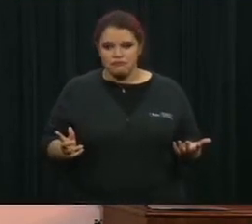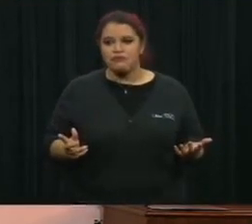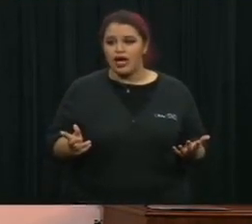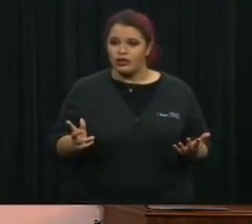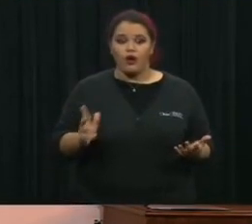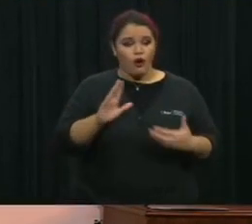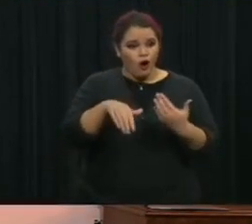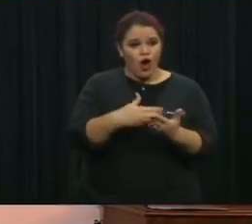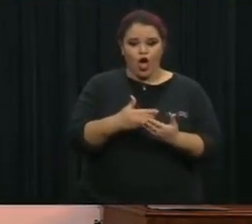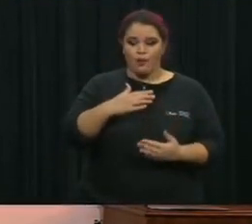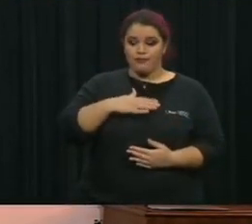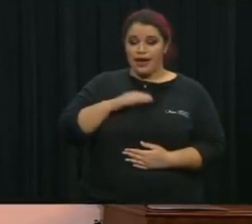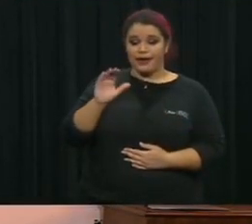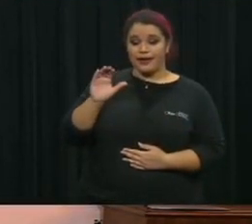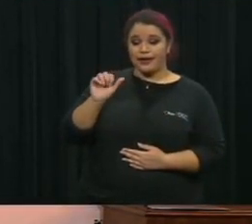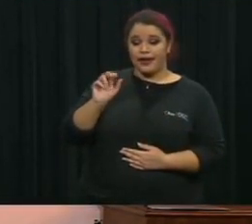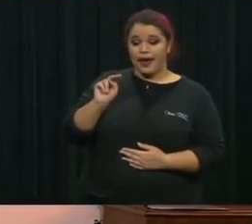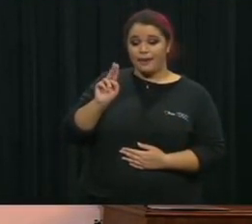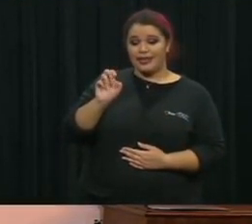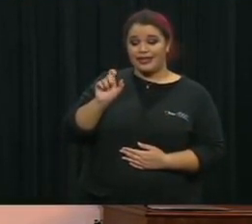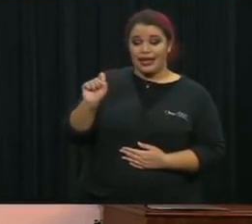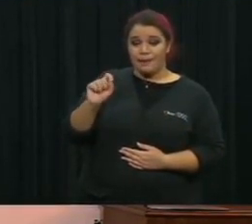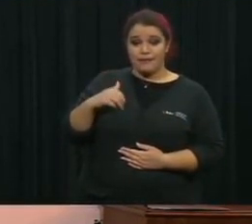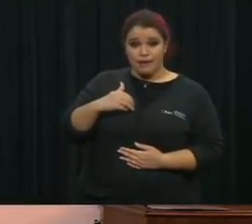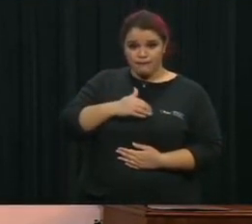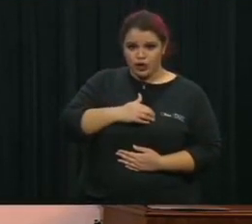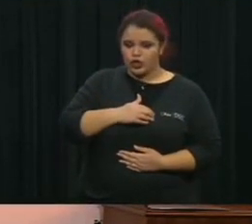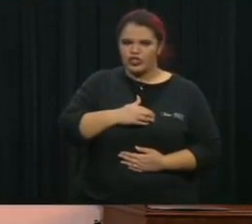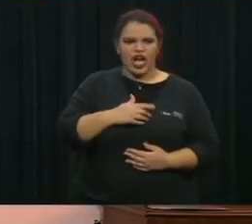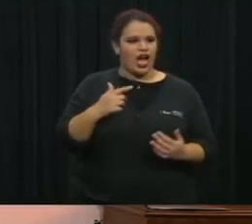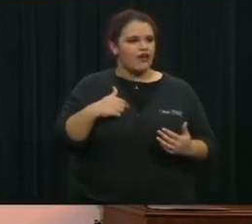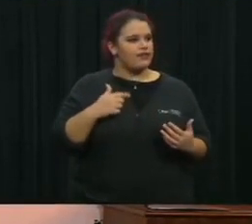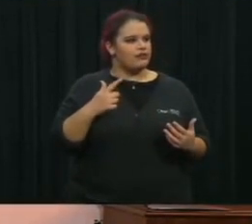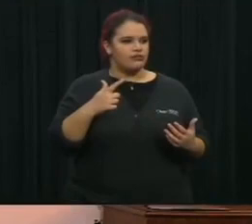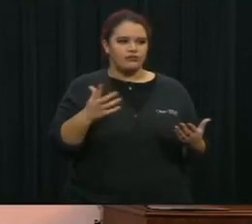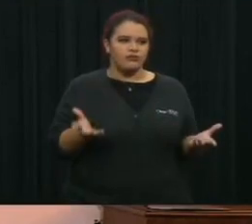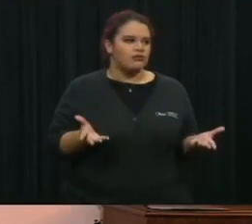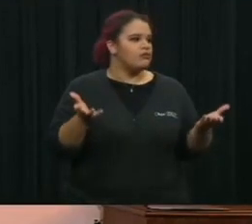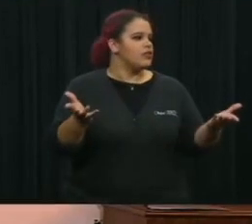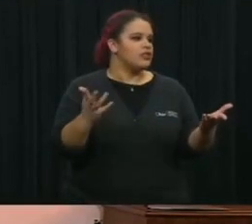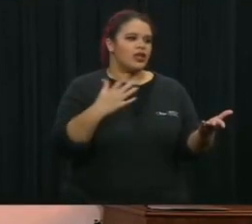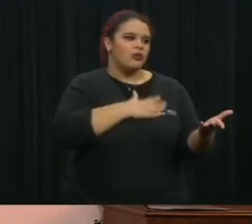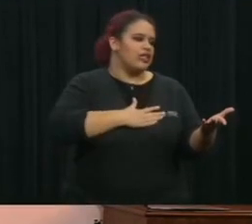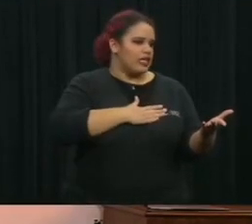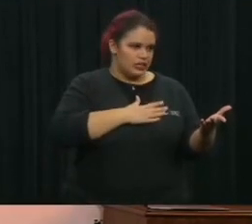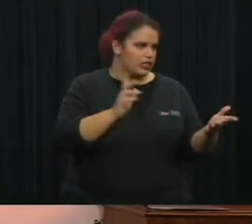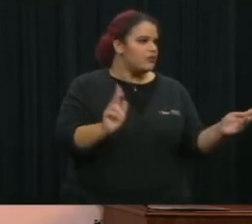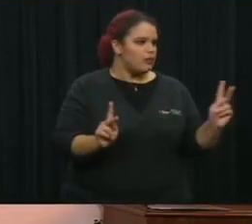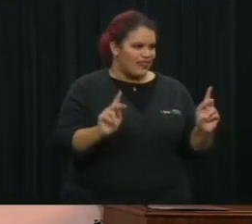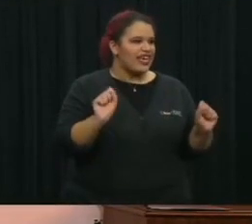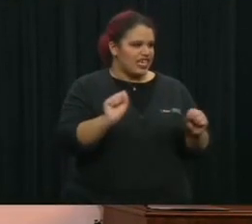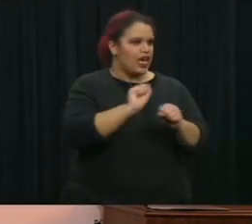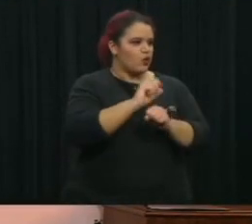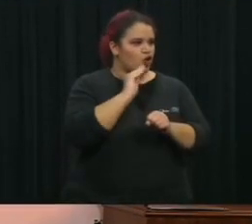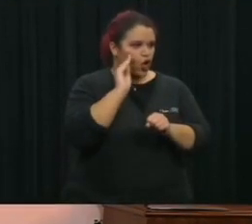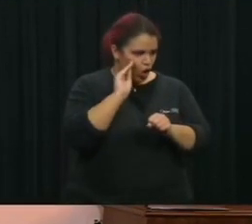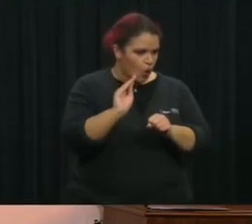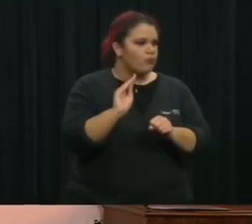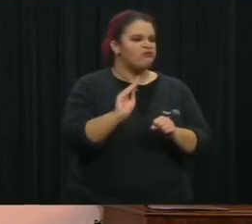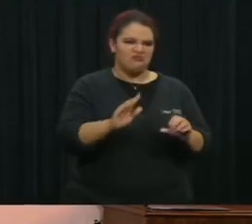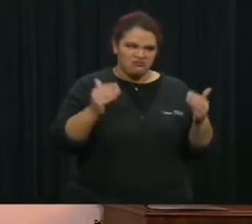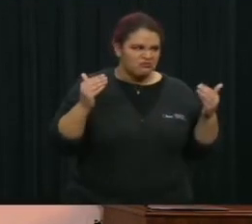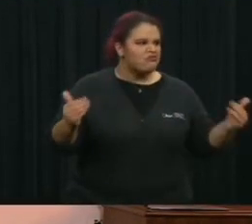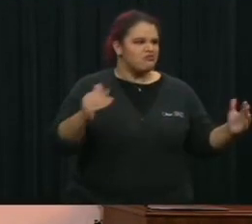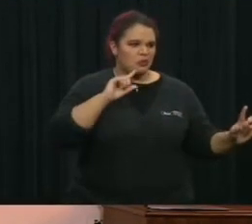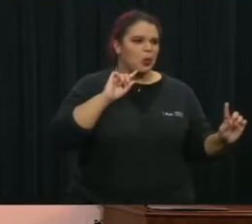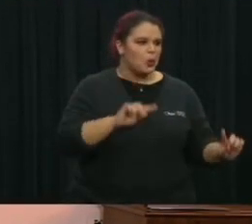cabinet members, trim that down. People can work from home. They need to be working from home. Only the essential. We've asked every business